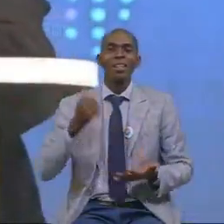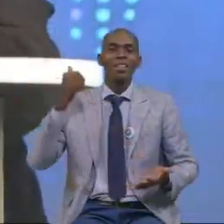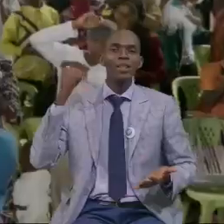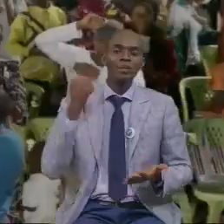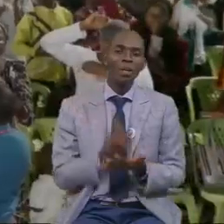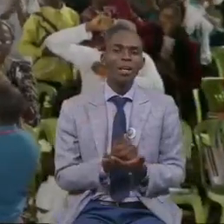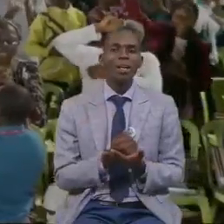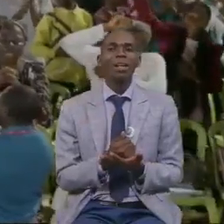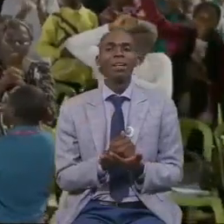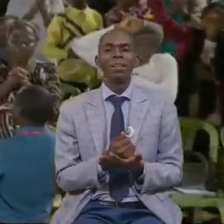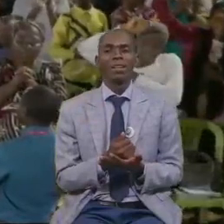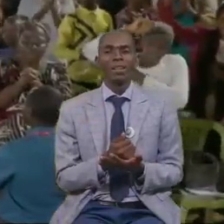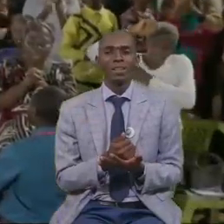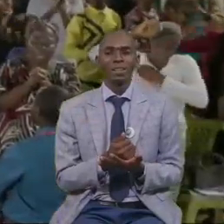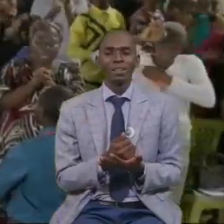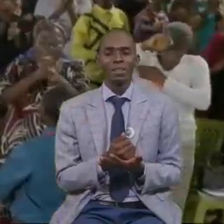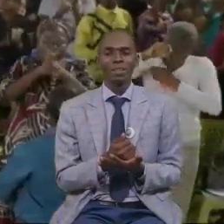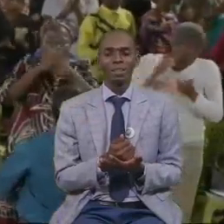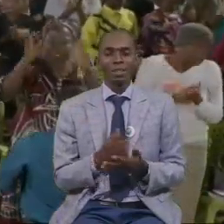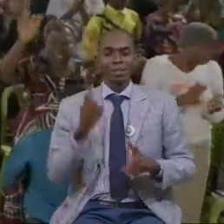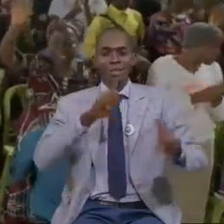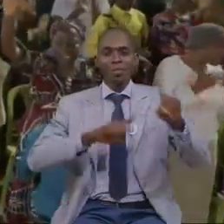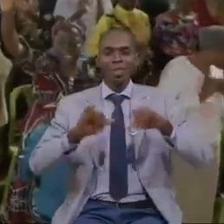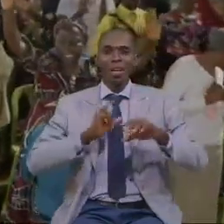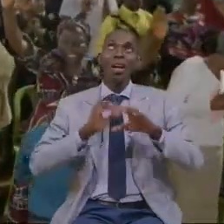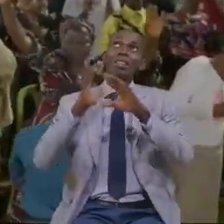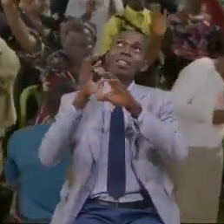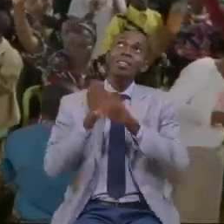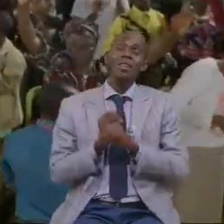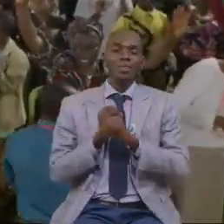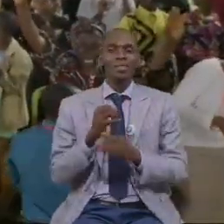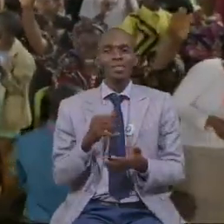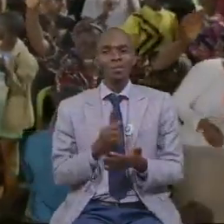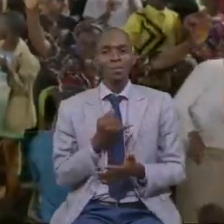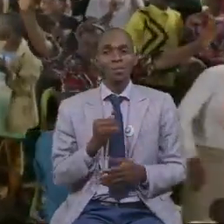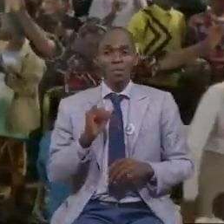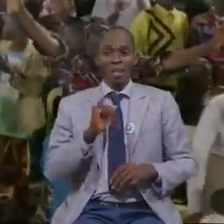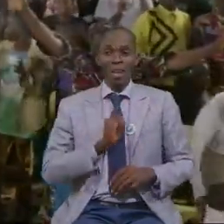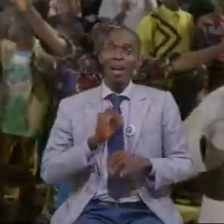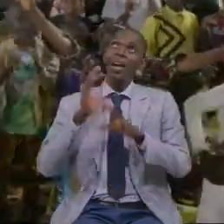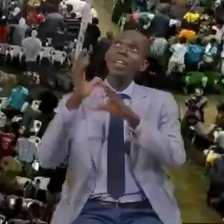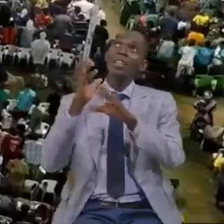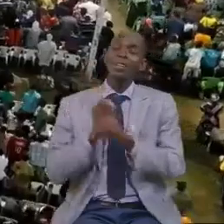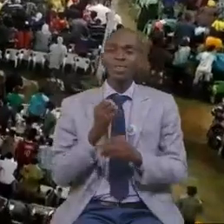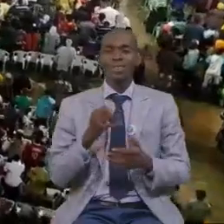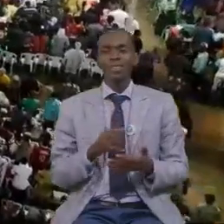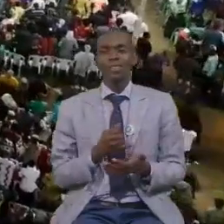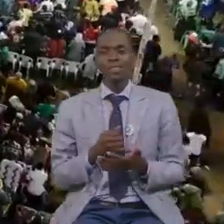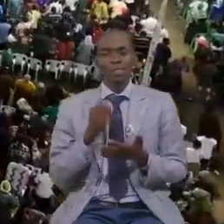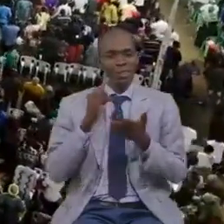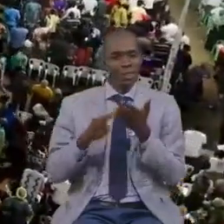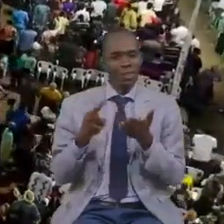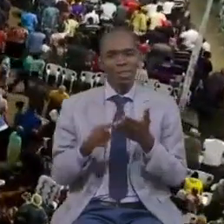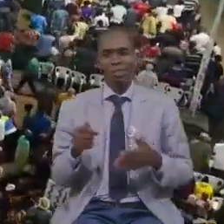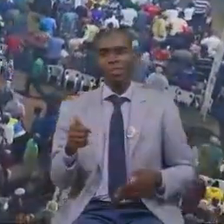Amen. I got it. I got it. Check up